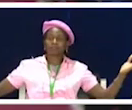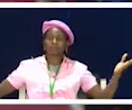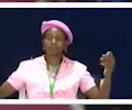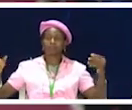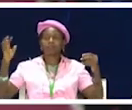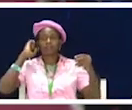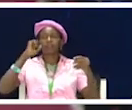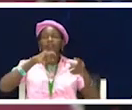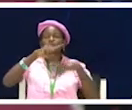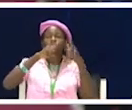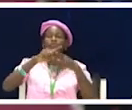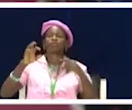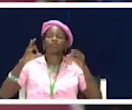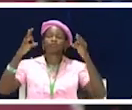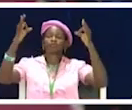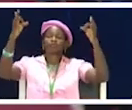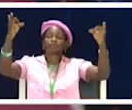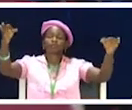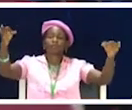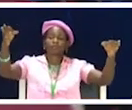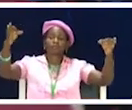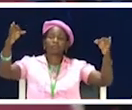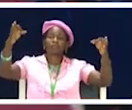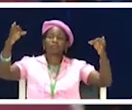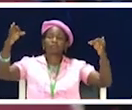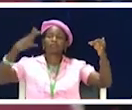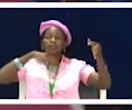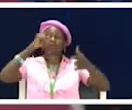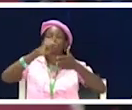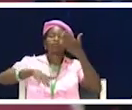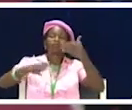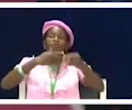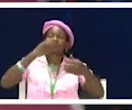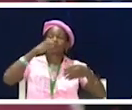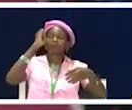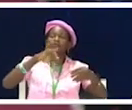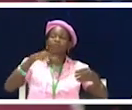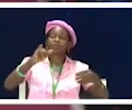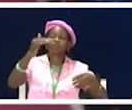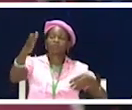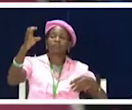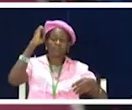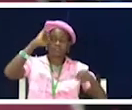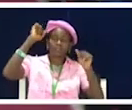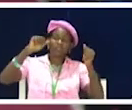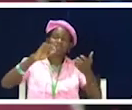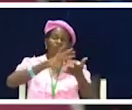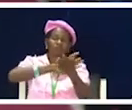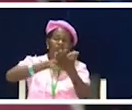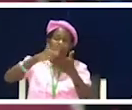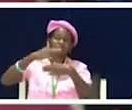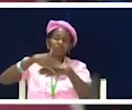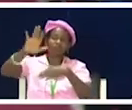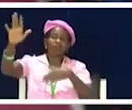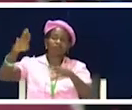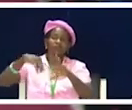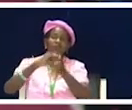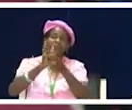He can go to the future, and whatever evil he sees there, he can wipe it away.